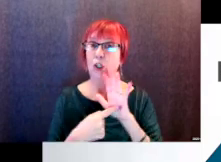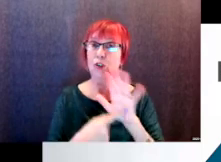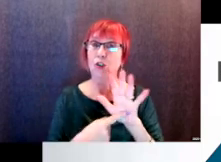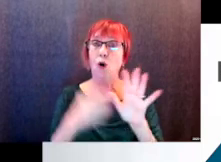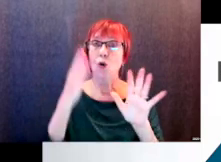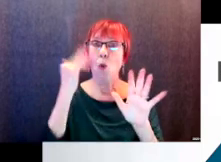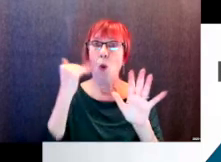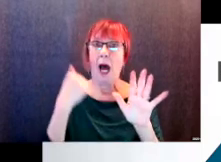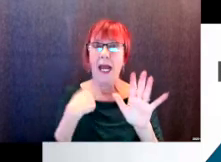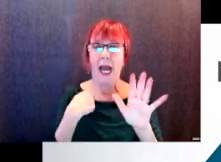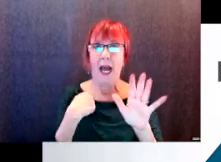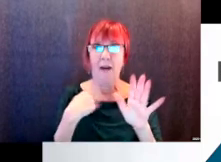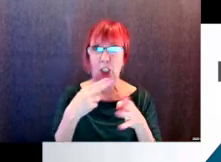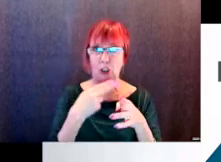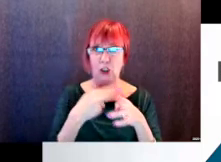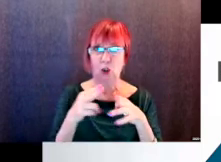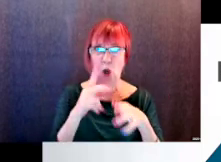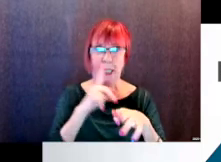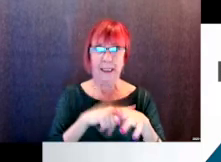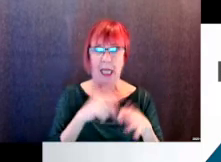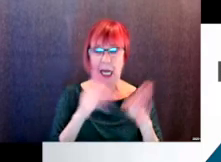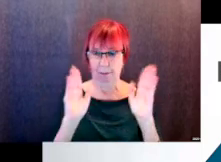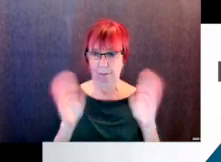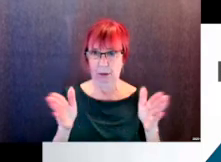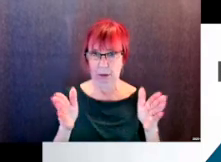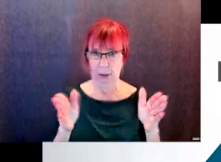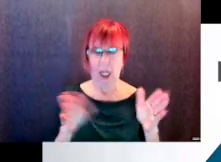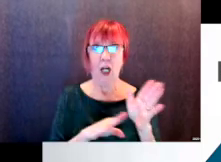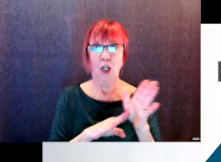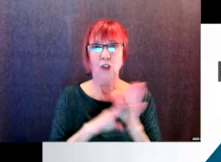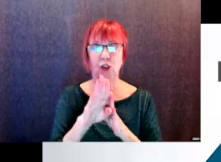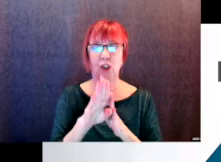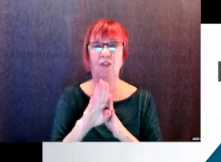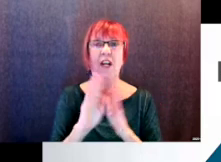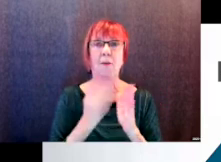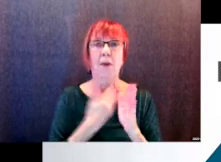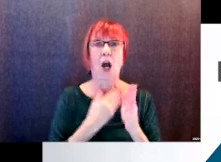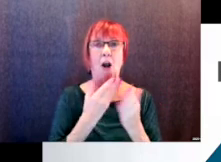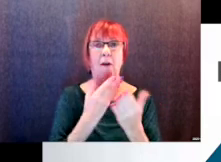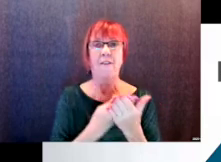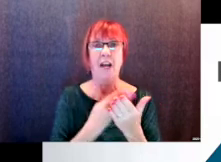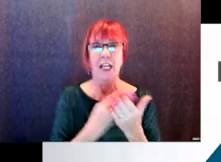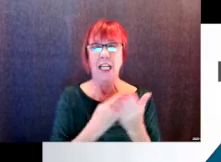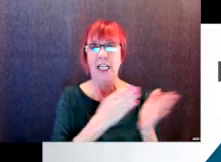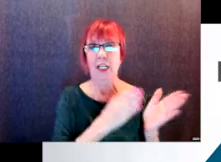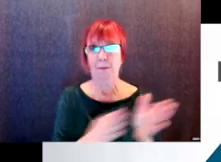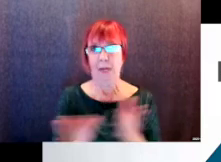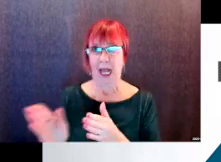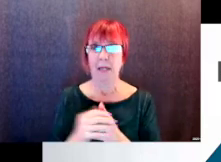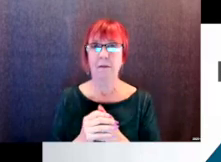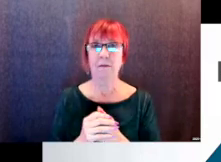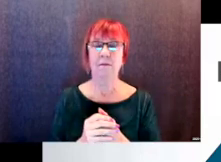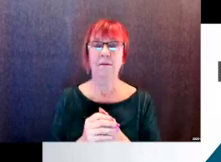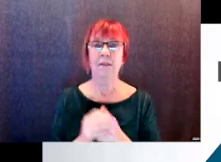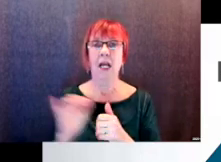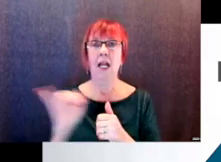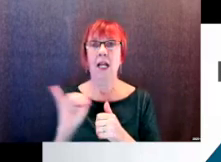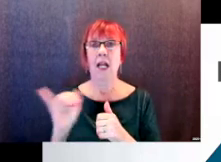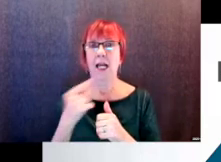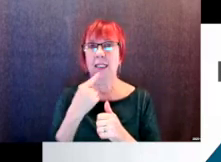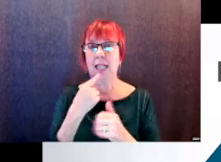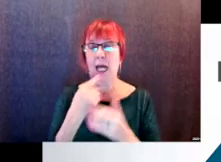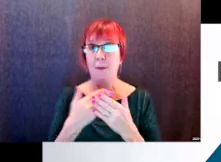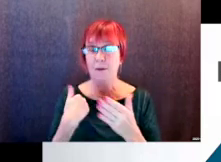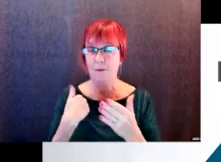Now it has a much larger budget oftentimes, and from sometimes three or